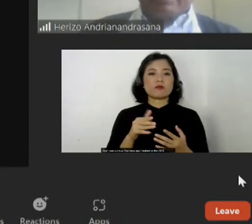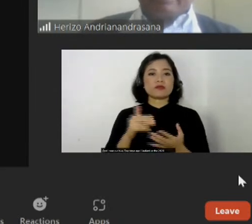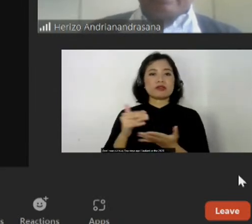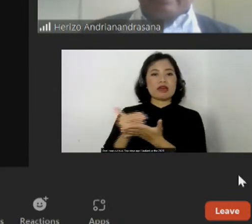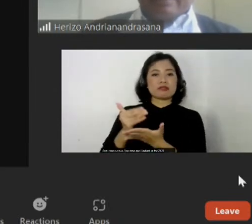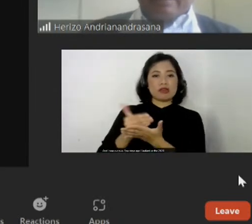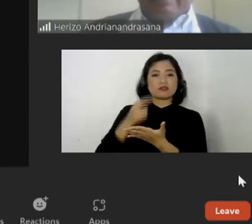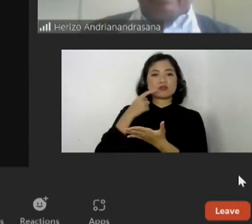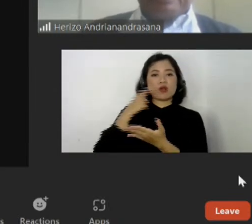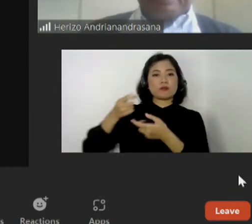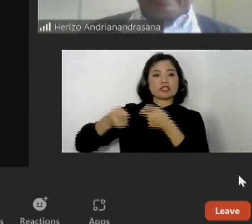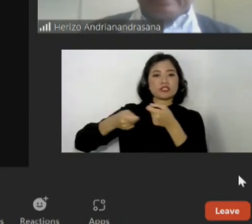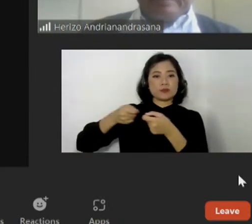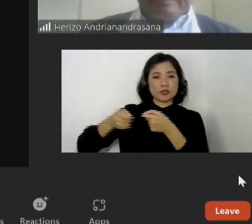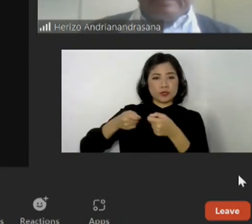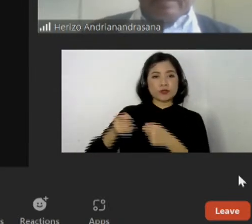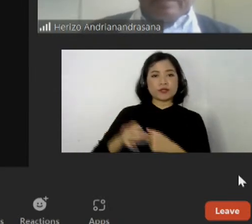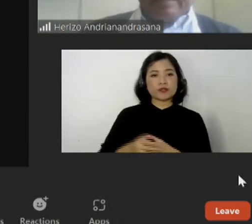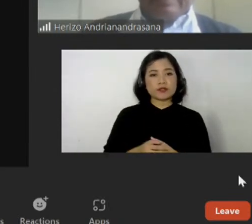and I was